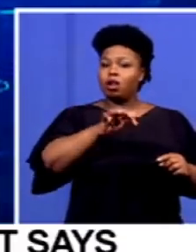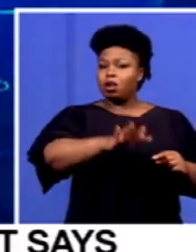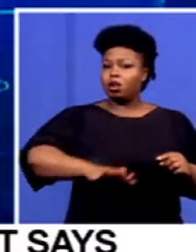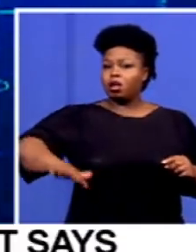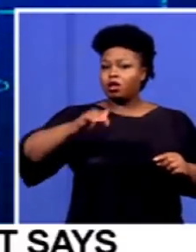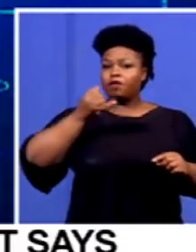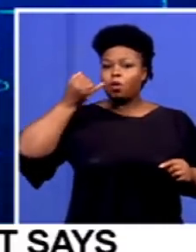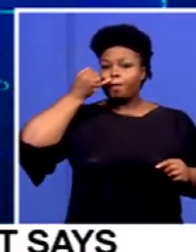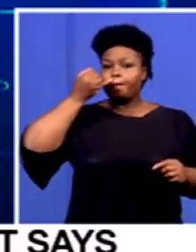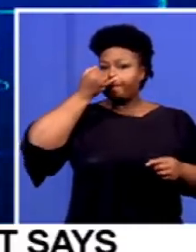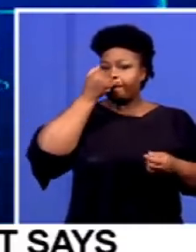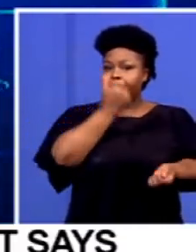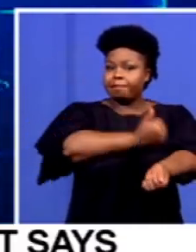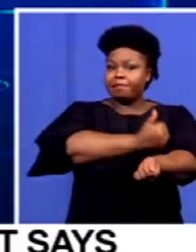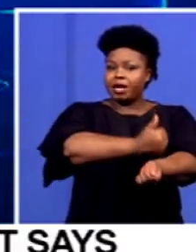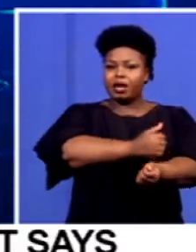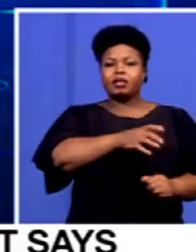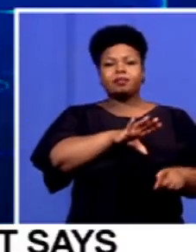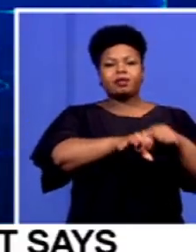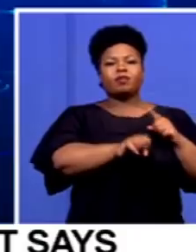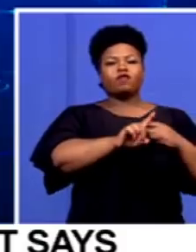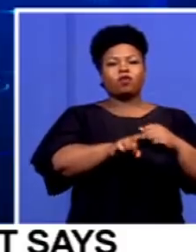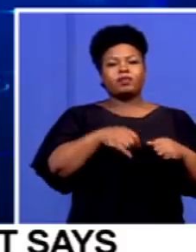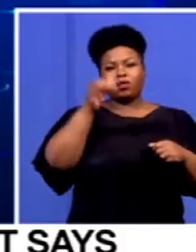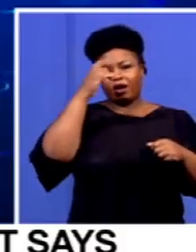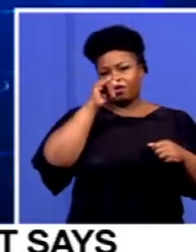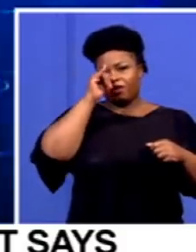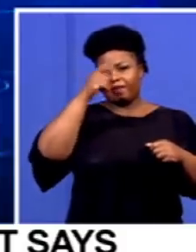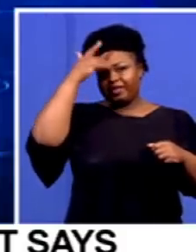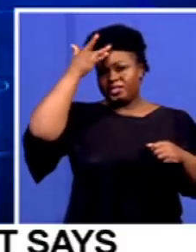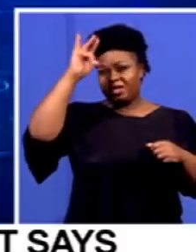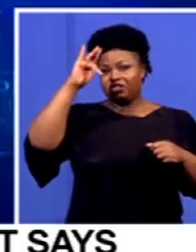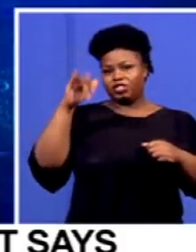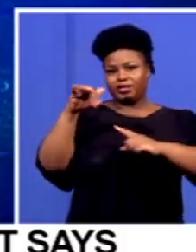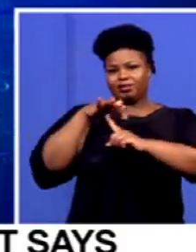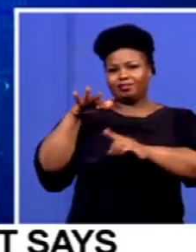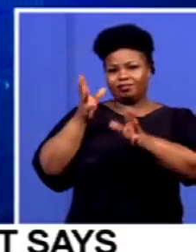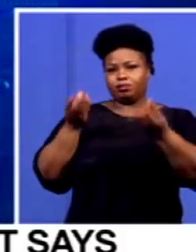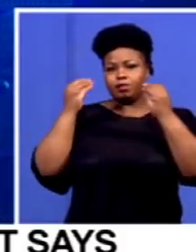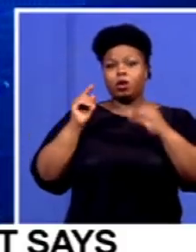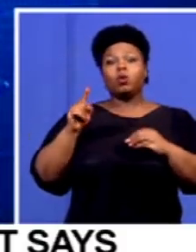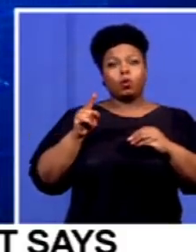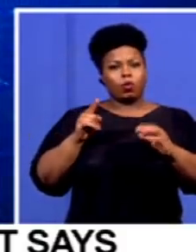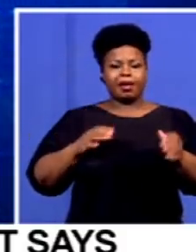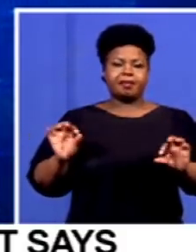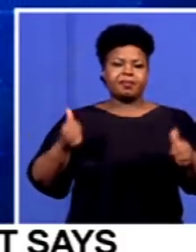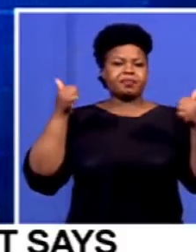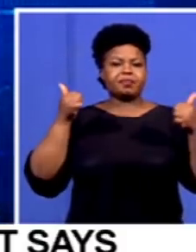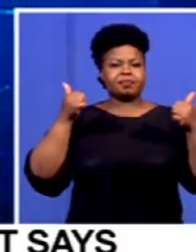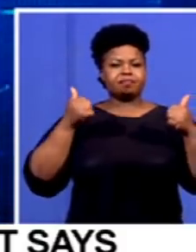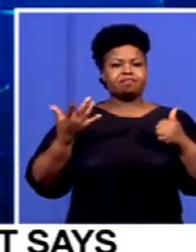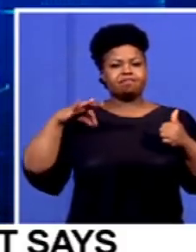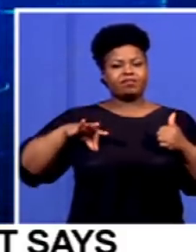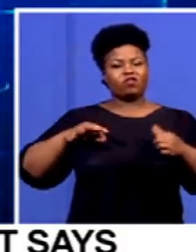were detected through our crime intelligence environment, and this has been a huge breakthrough for us, especially